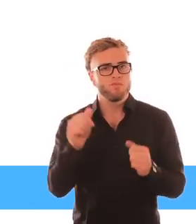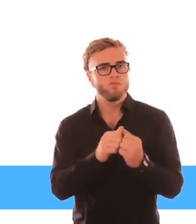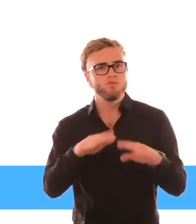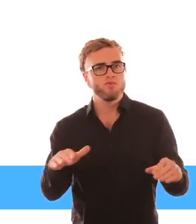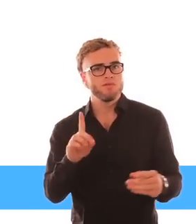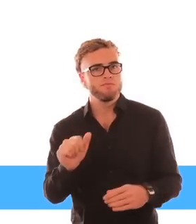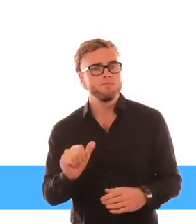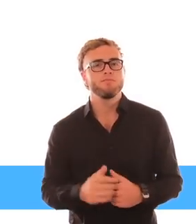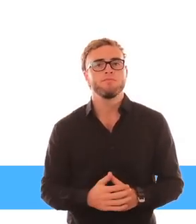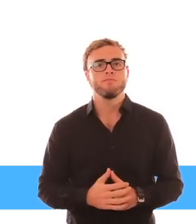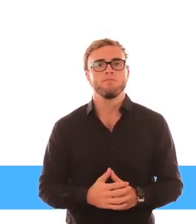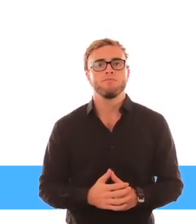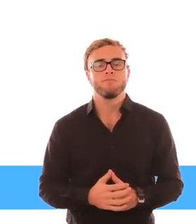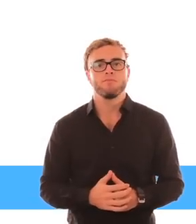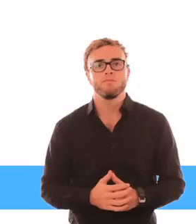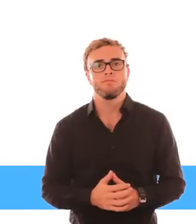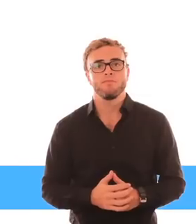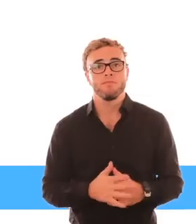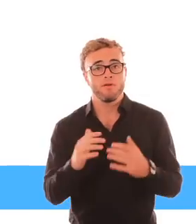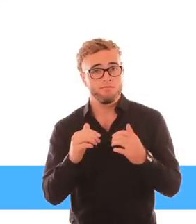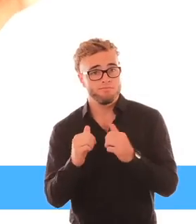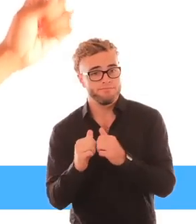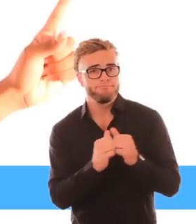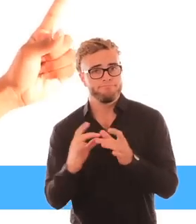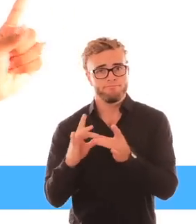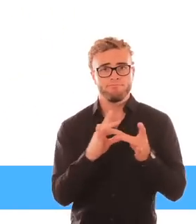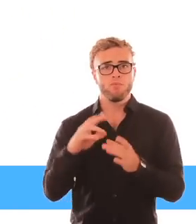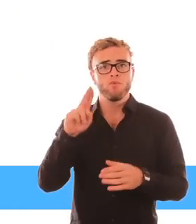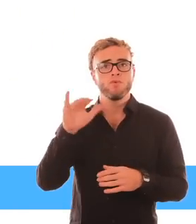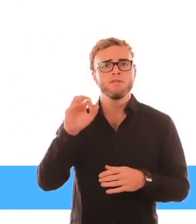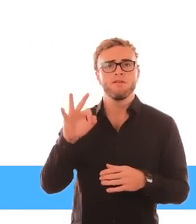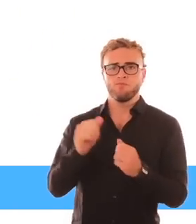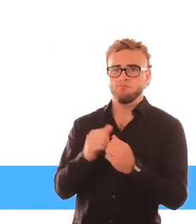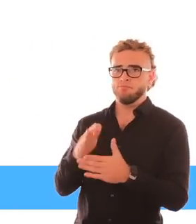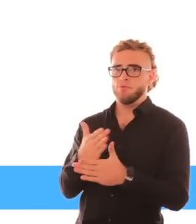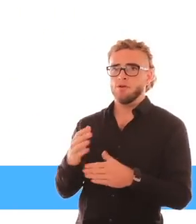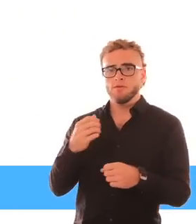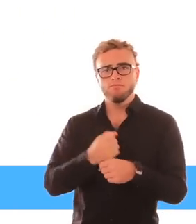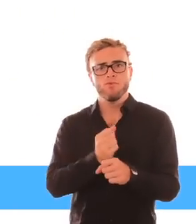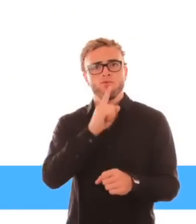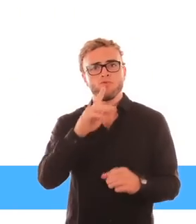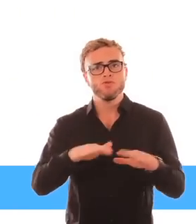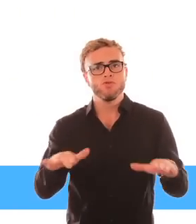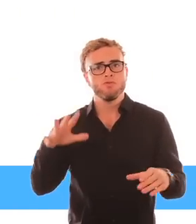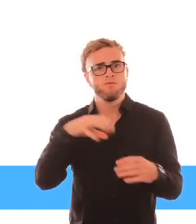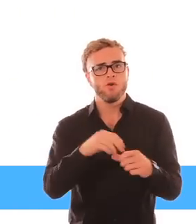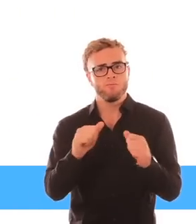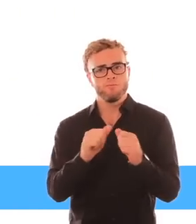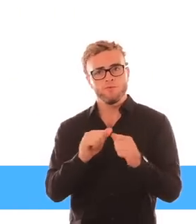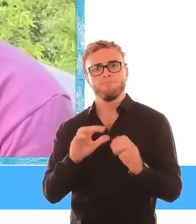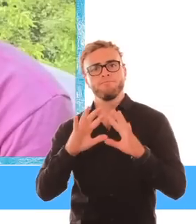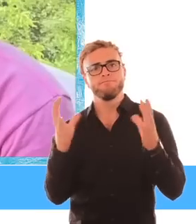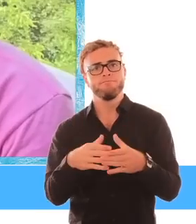disabilities. Together with our partners, UNICEF helped ensure participation in Rwanda's Children's Parliament. Mukanda